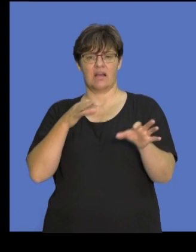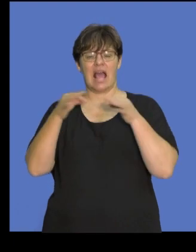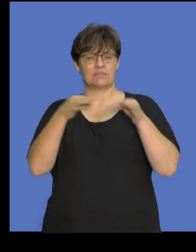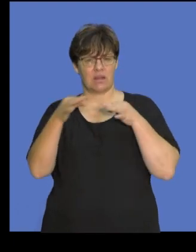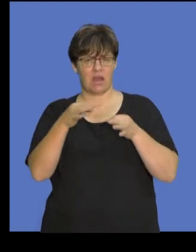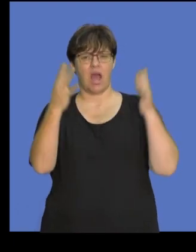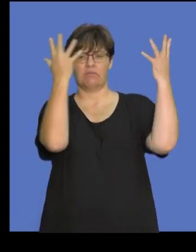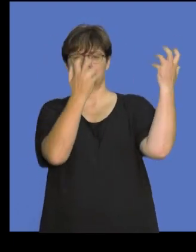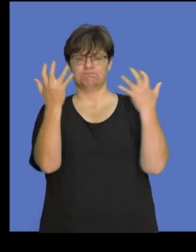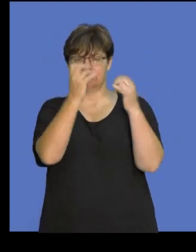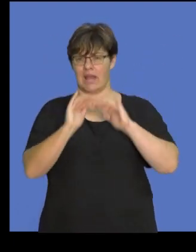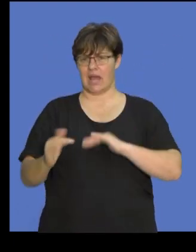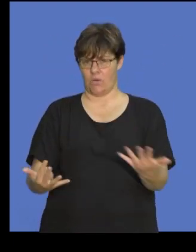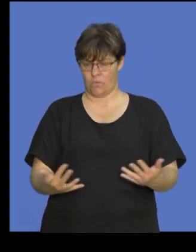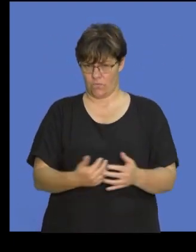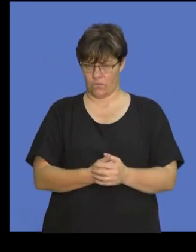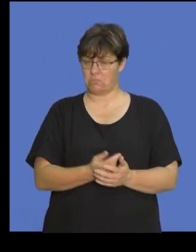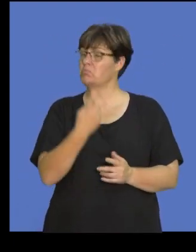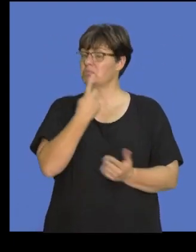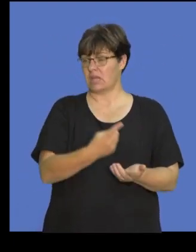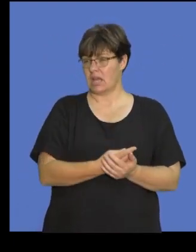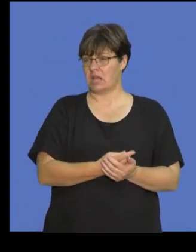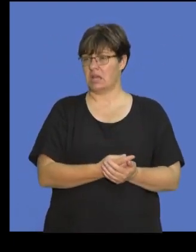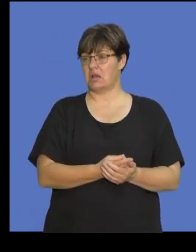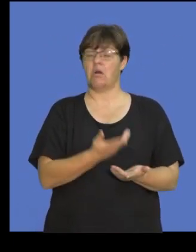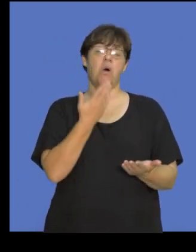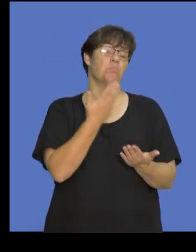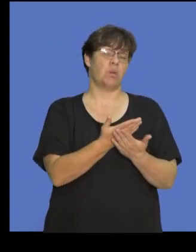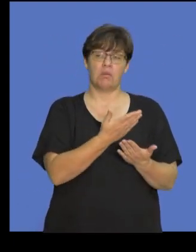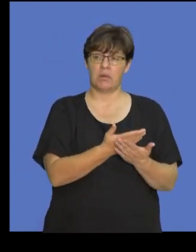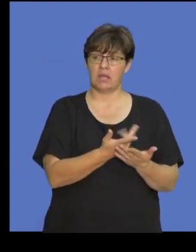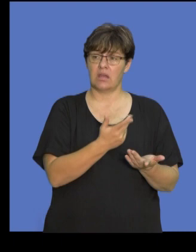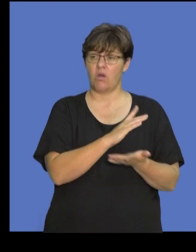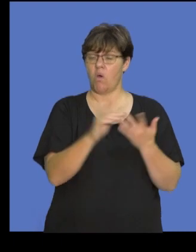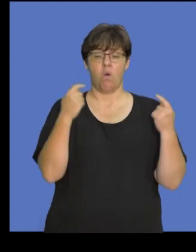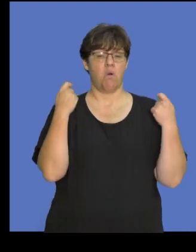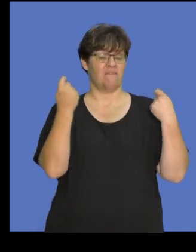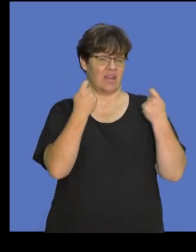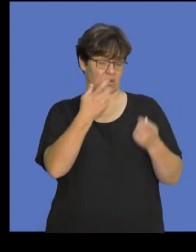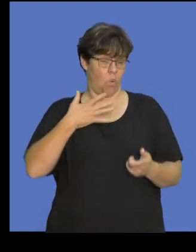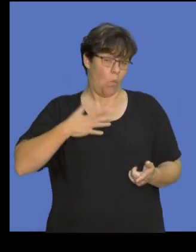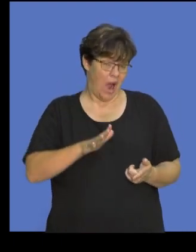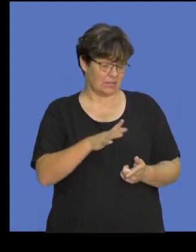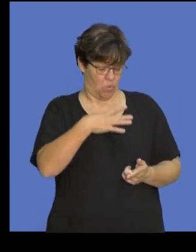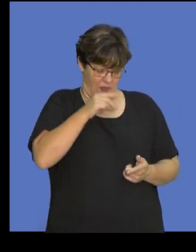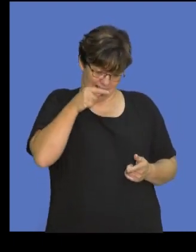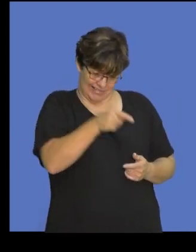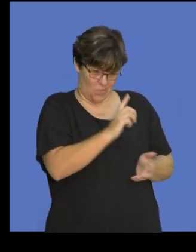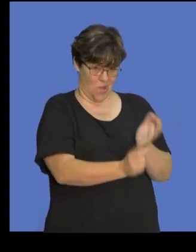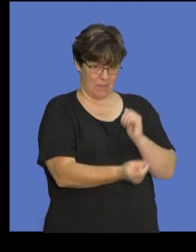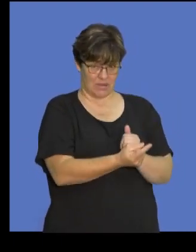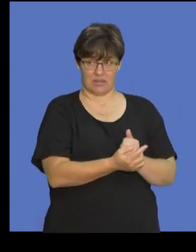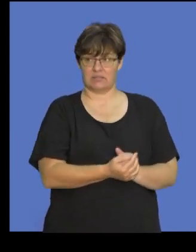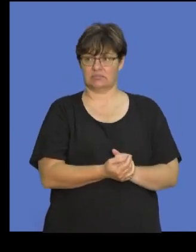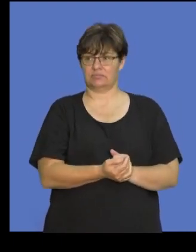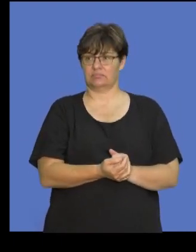to calculate probability. We can say the probability of an event that we would like to happen. So I'm going to